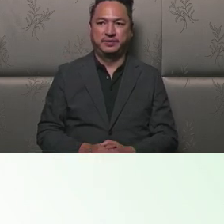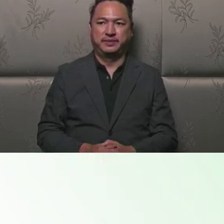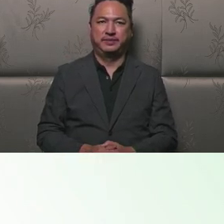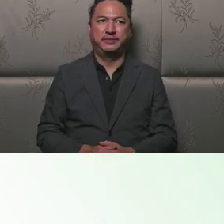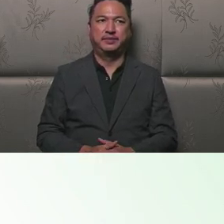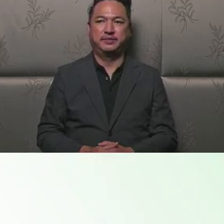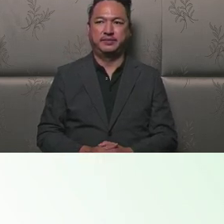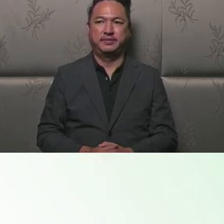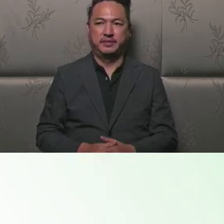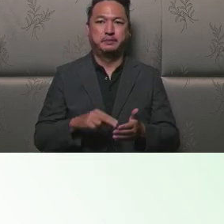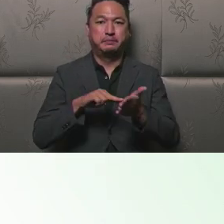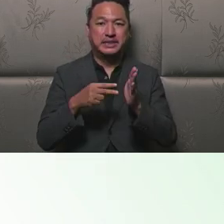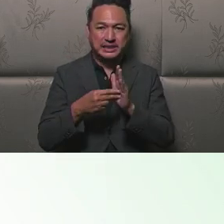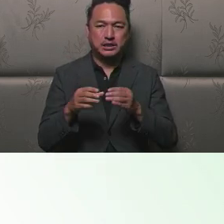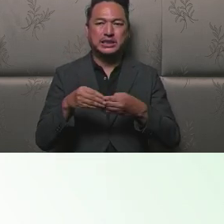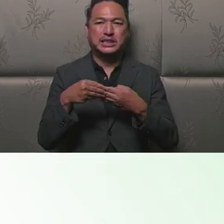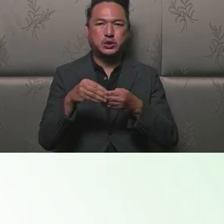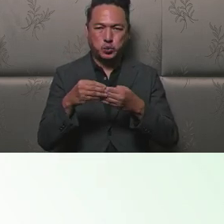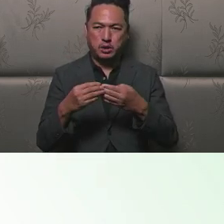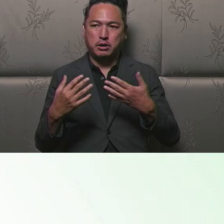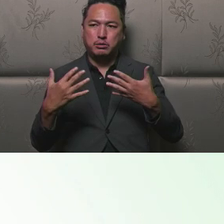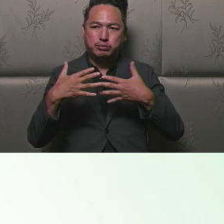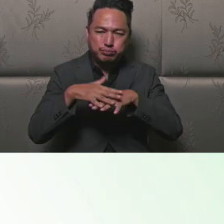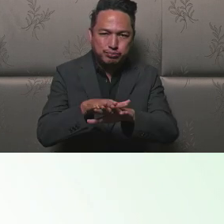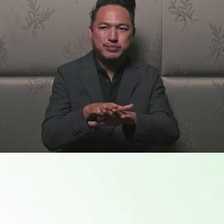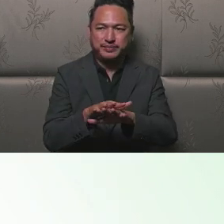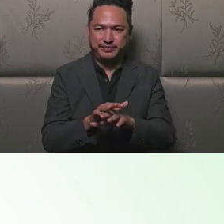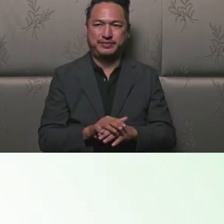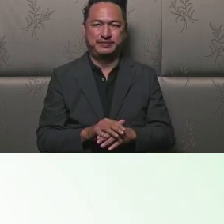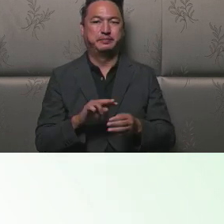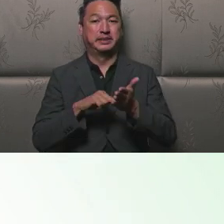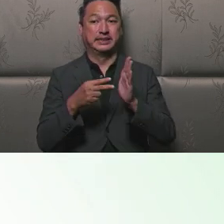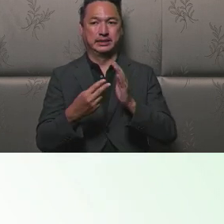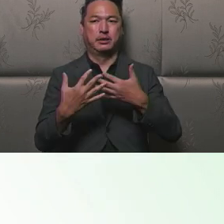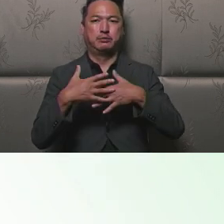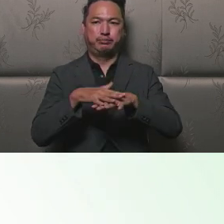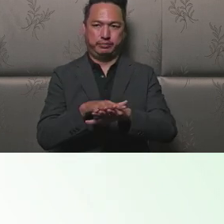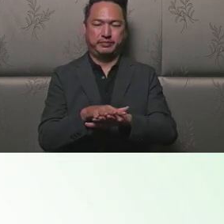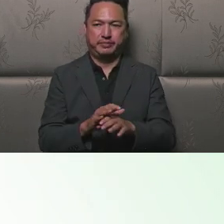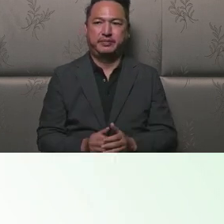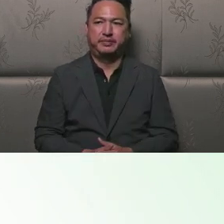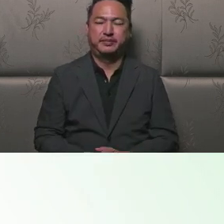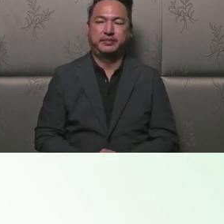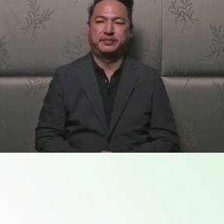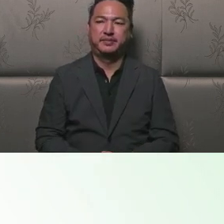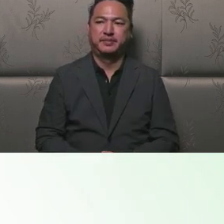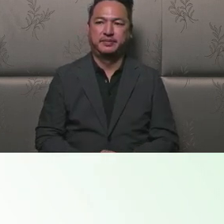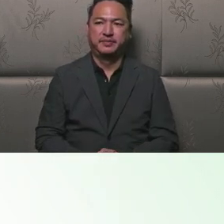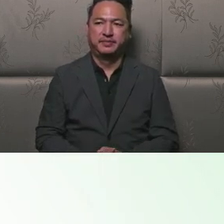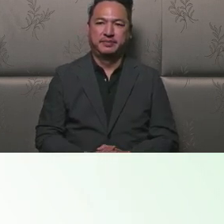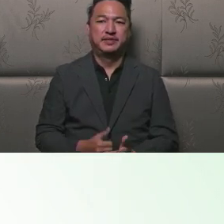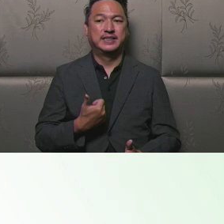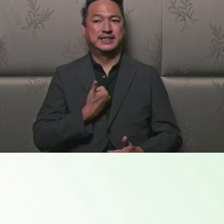making abstraction by connecting to what is already known. What are the insights of the learners after accomplishing the activities or